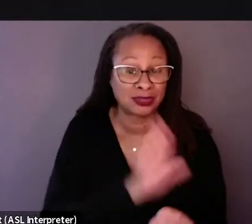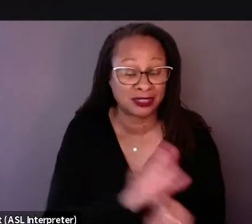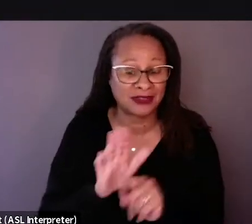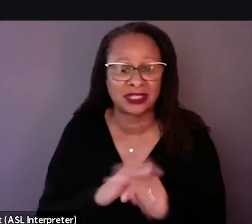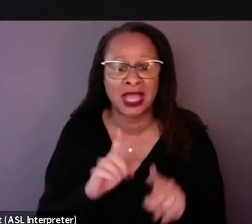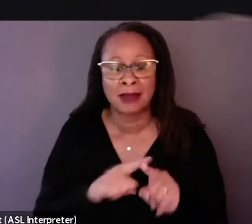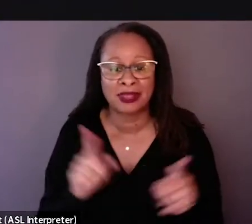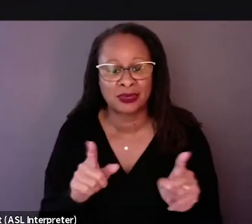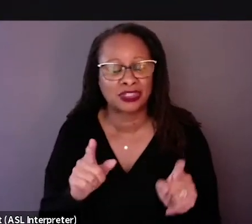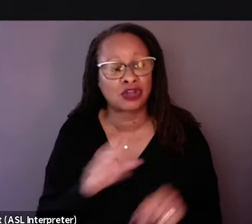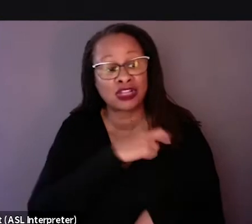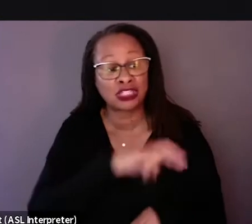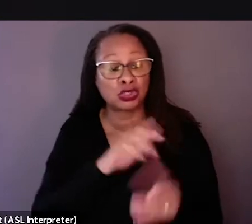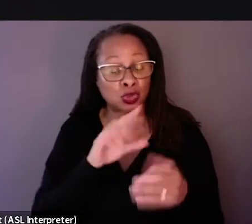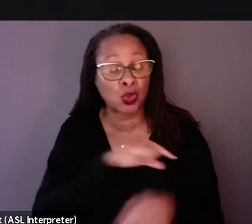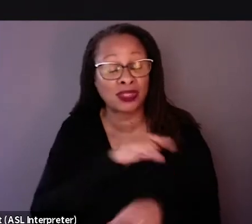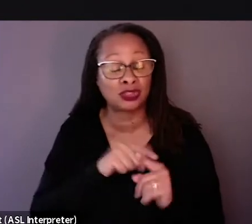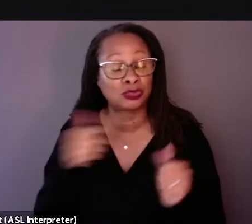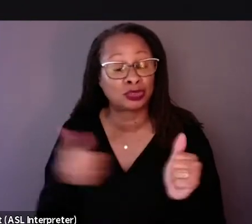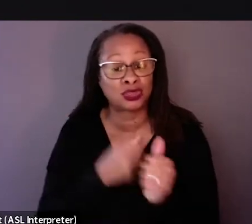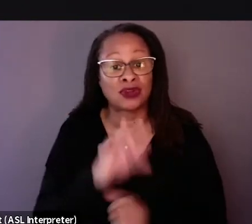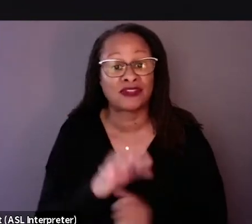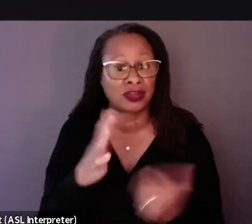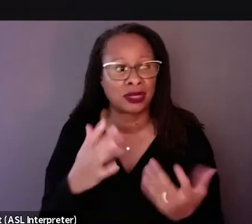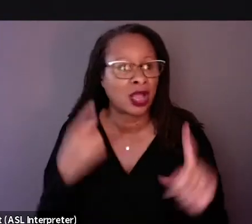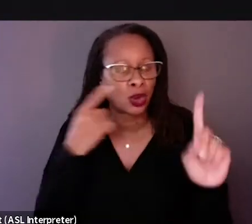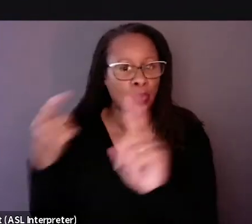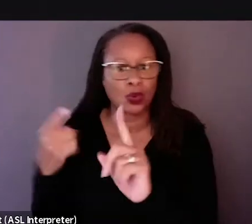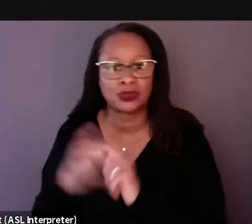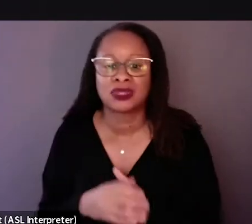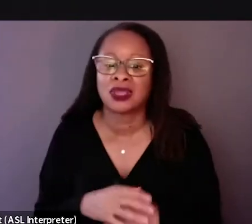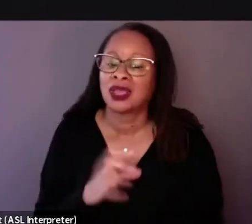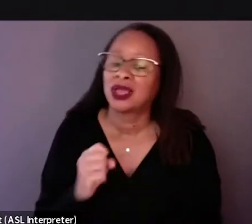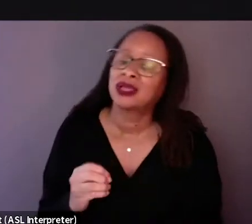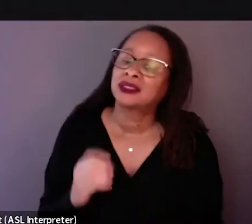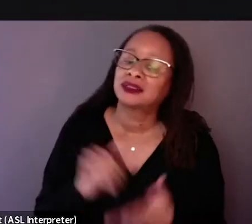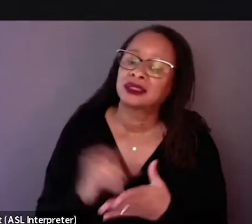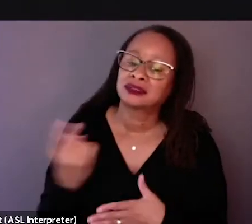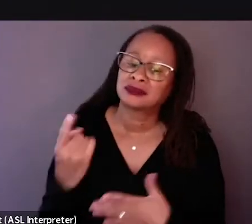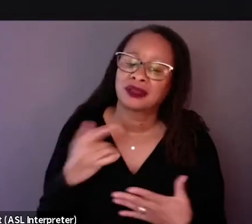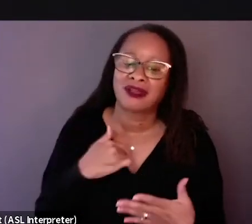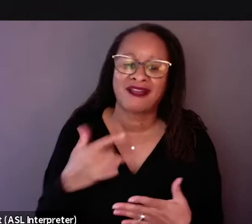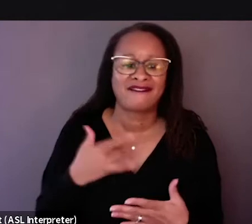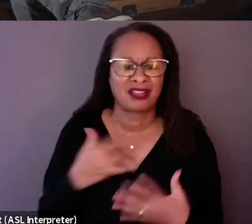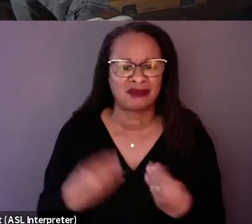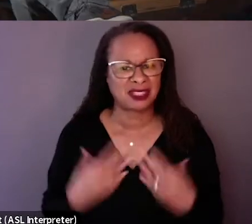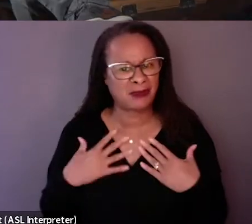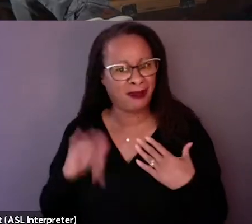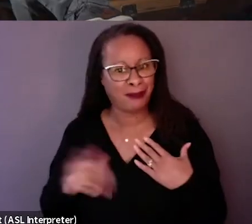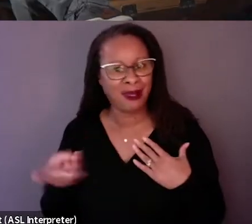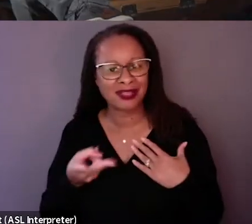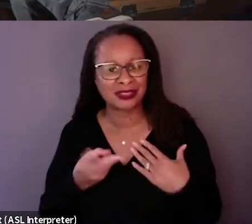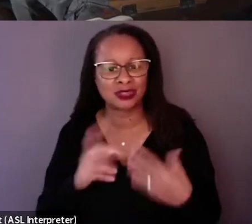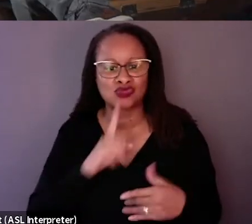of their pursuit that at once was all about mystery. And that's something that I feel so inspired by them. And it's been